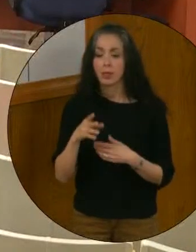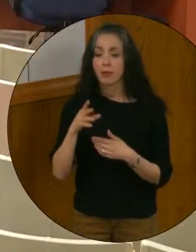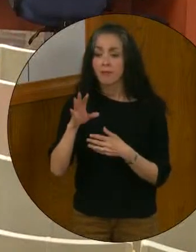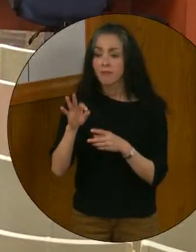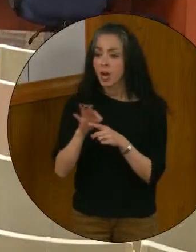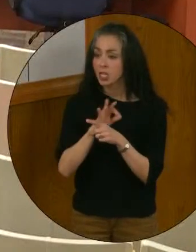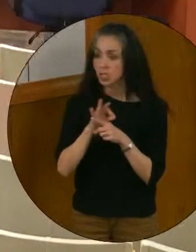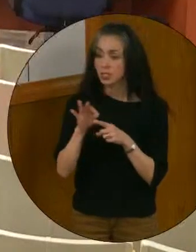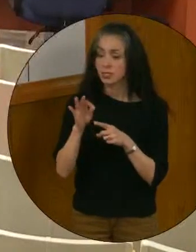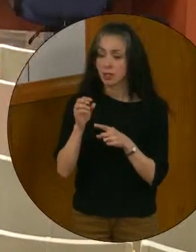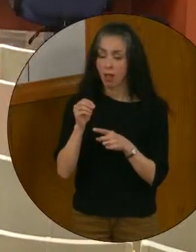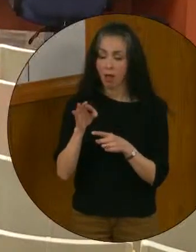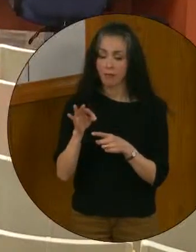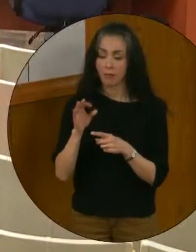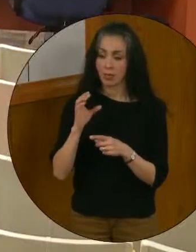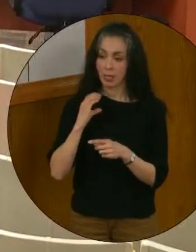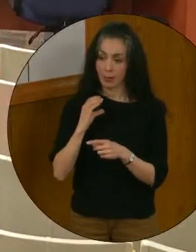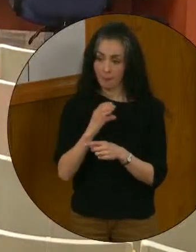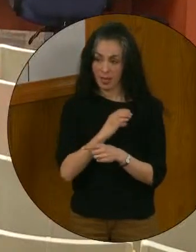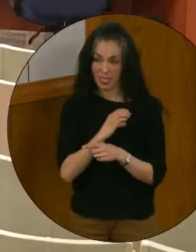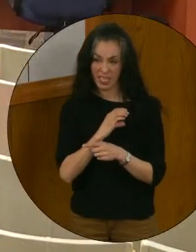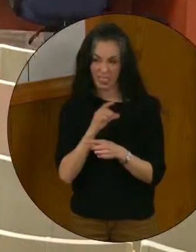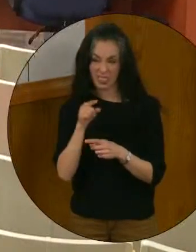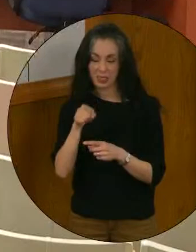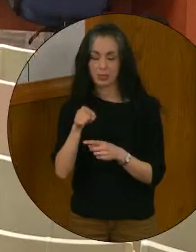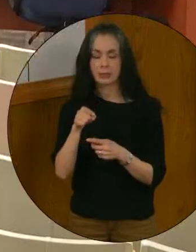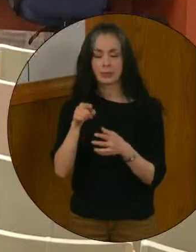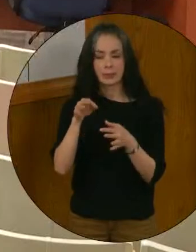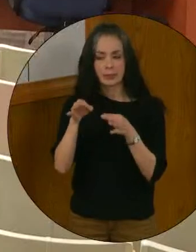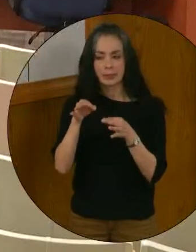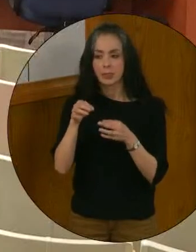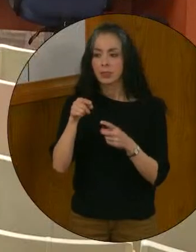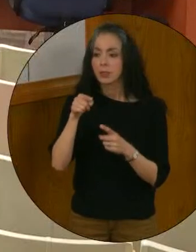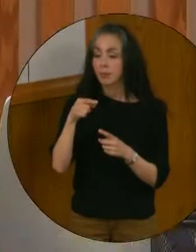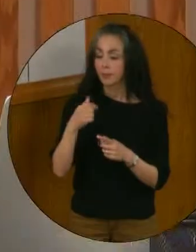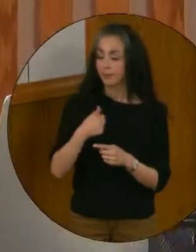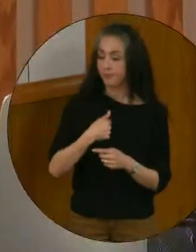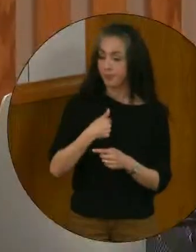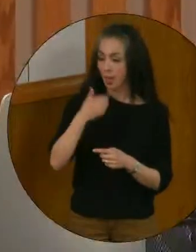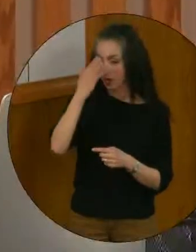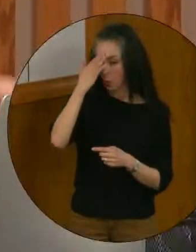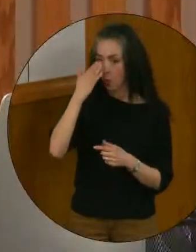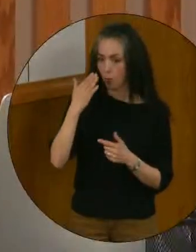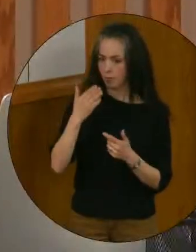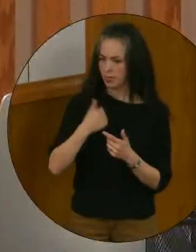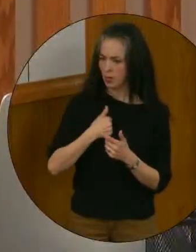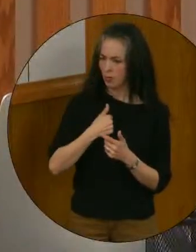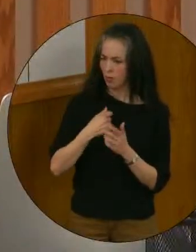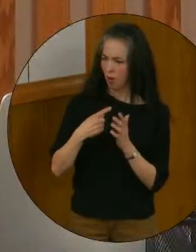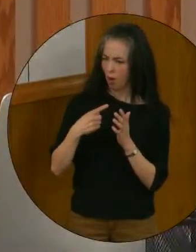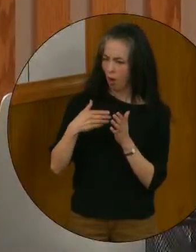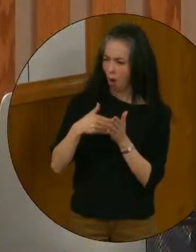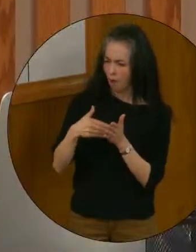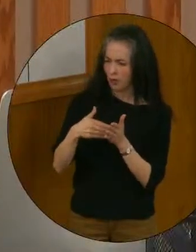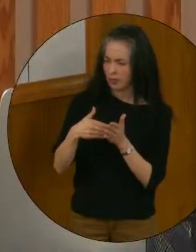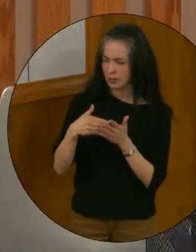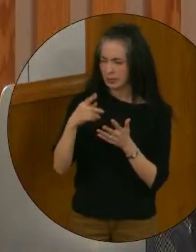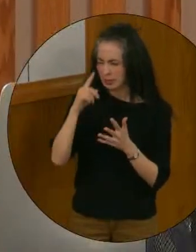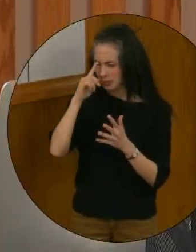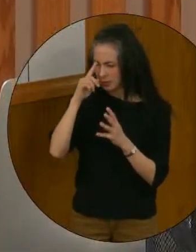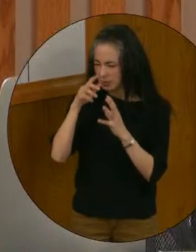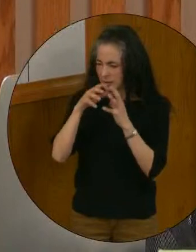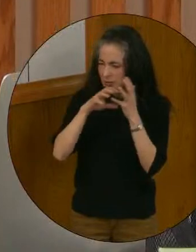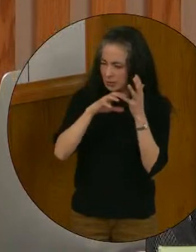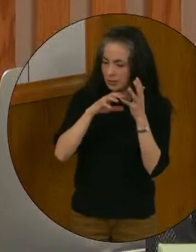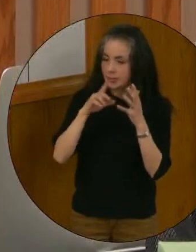of committees, for example, one thing that I know I was often tripped up on was that the